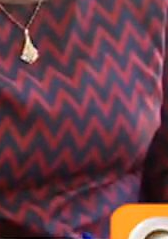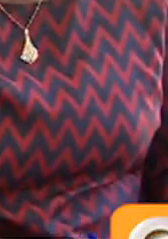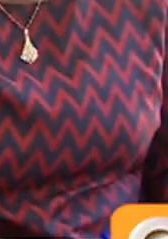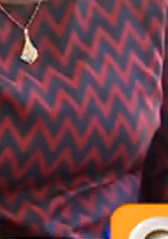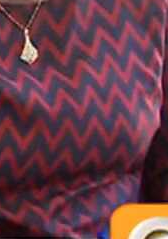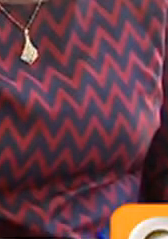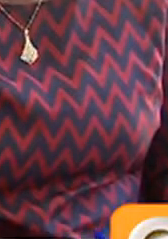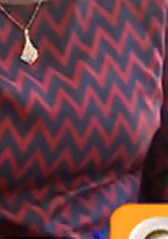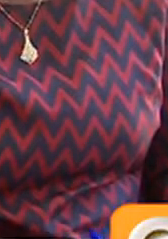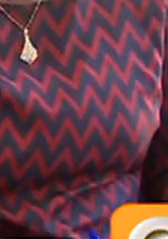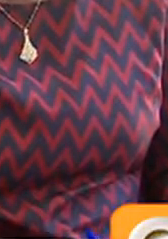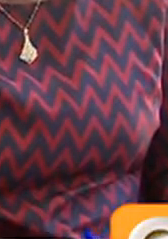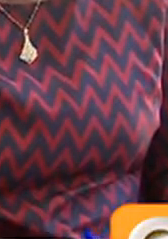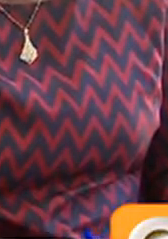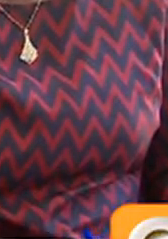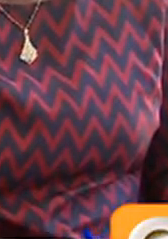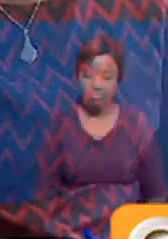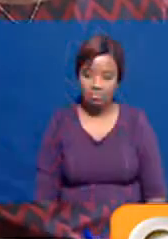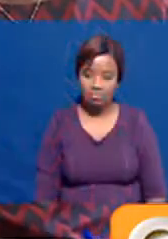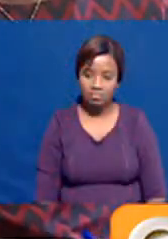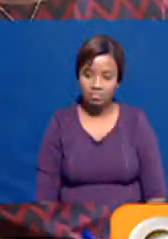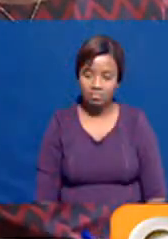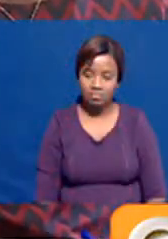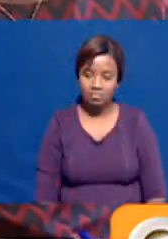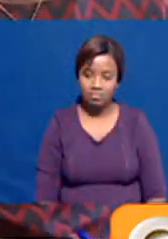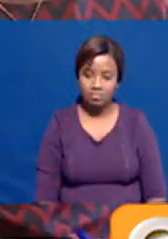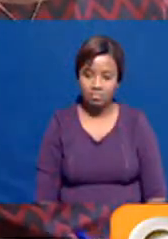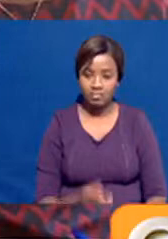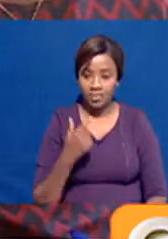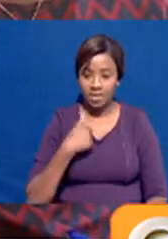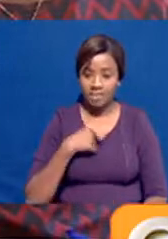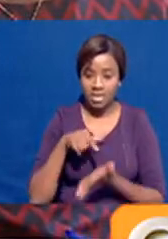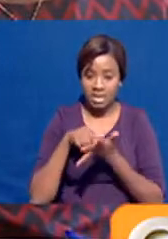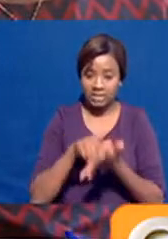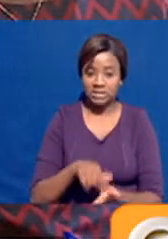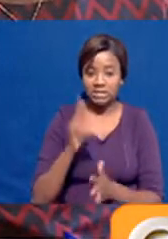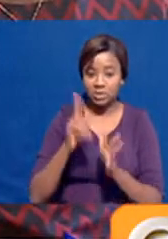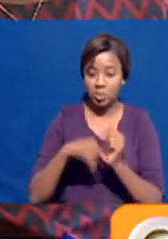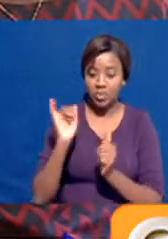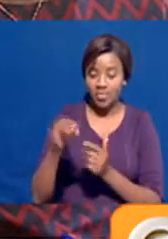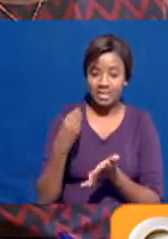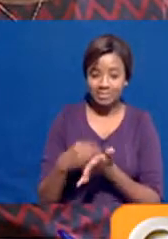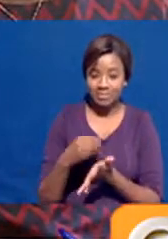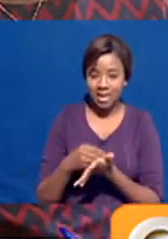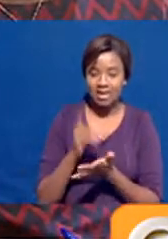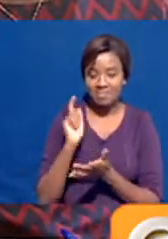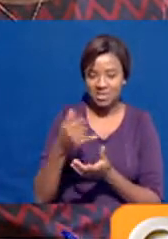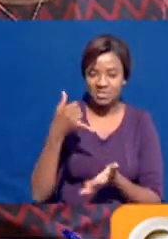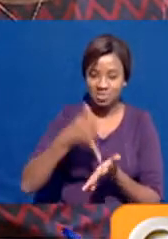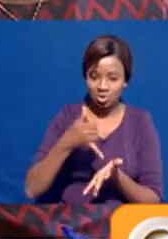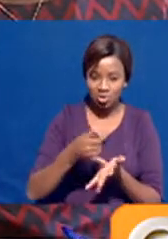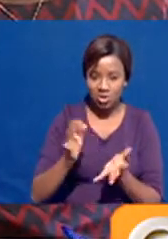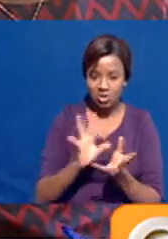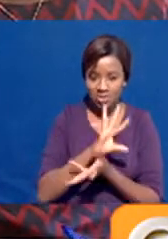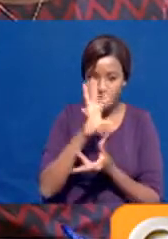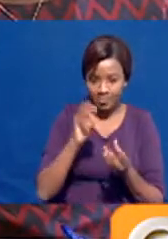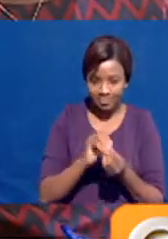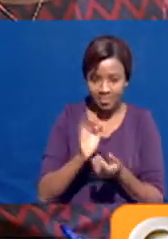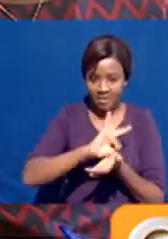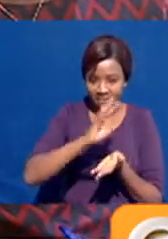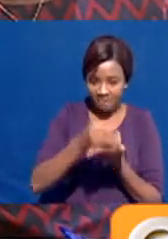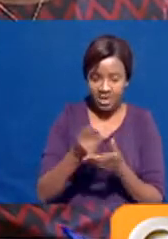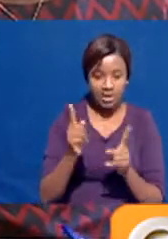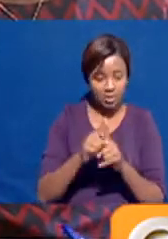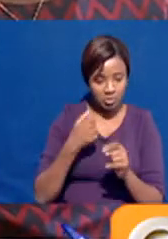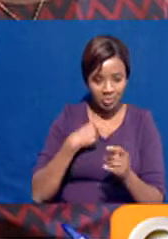said, I insisted that the amount be put in there, in the consolidated fund. Yes. And you went ahead and approved. And I